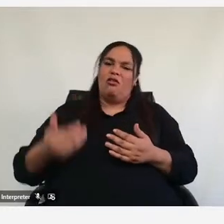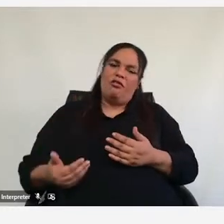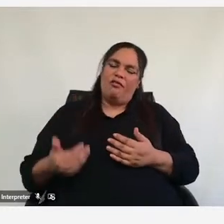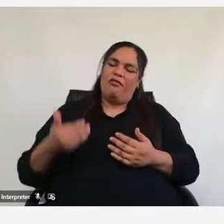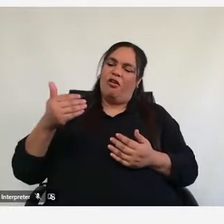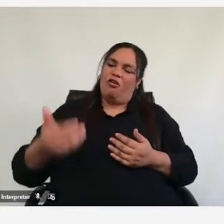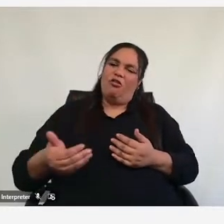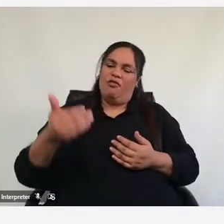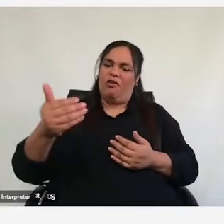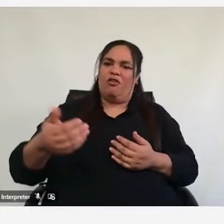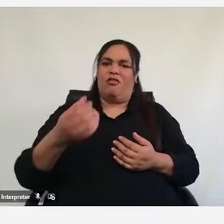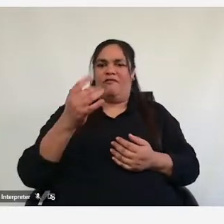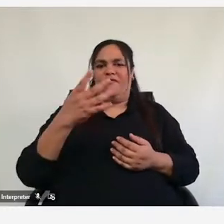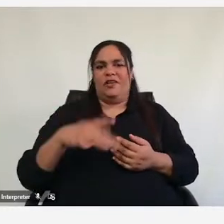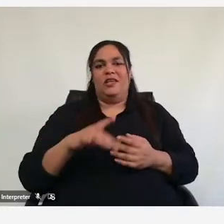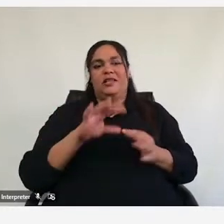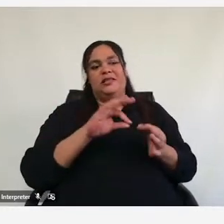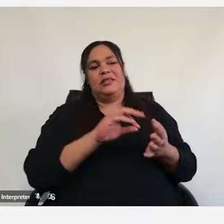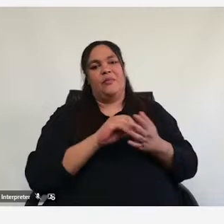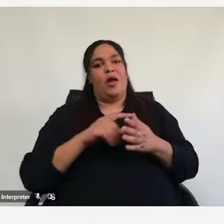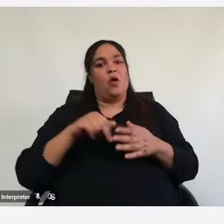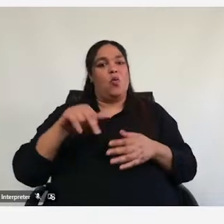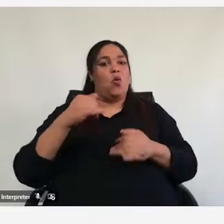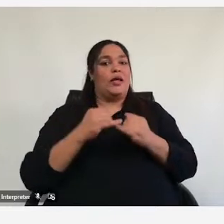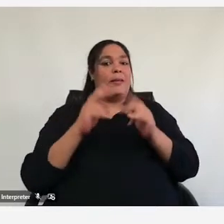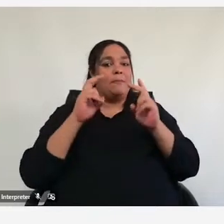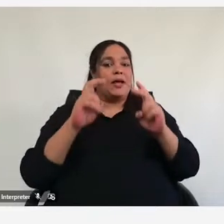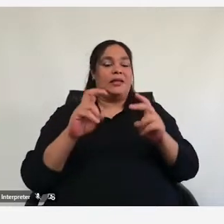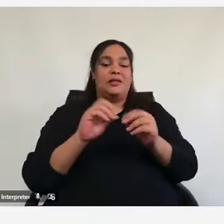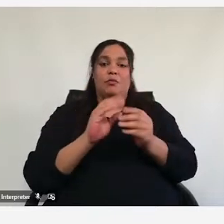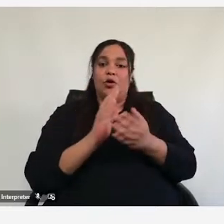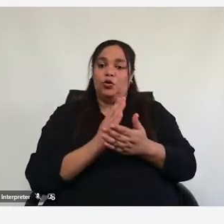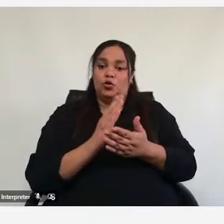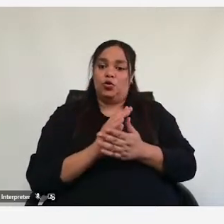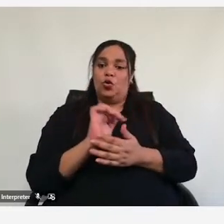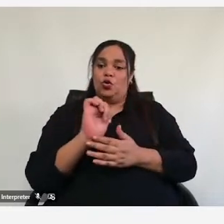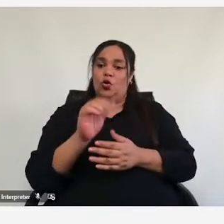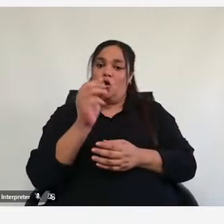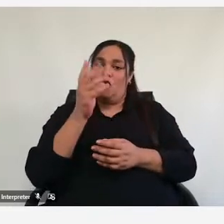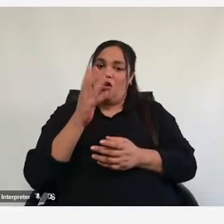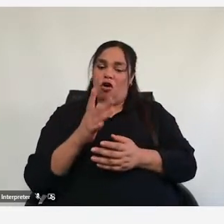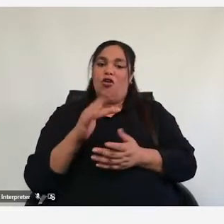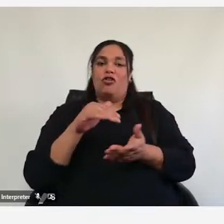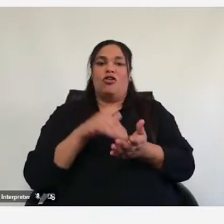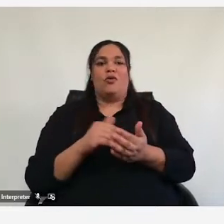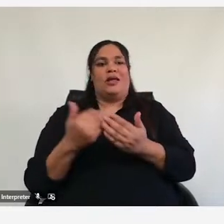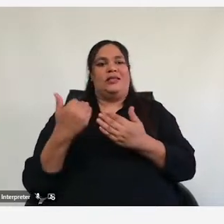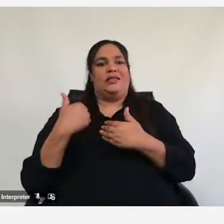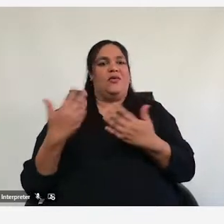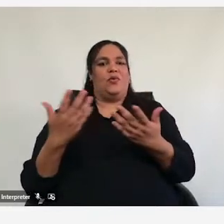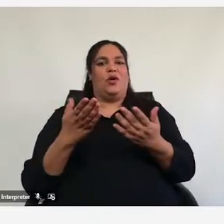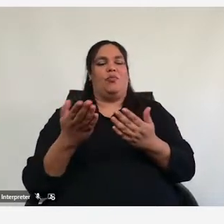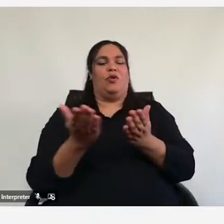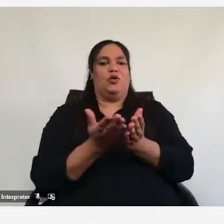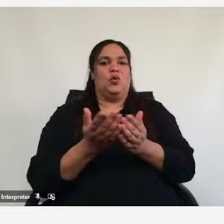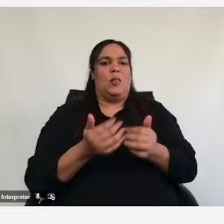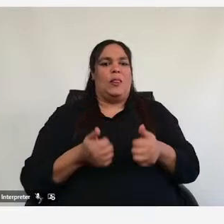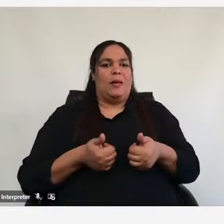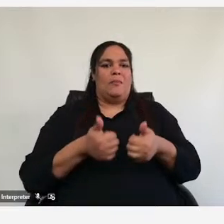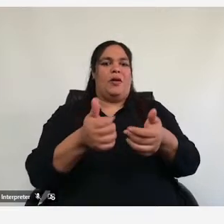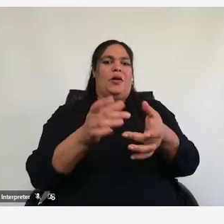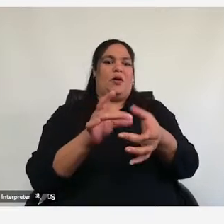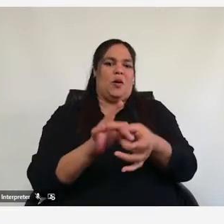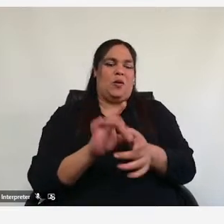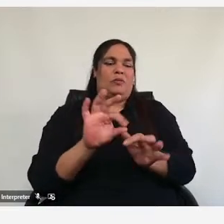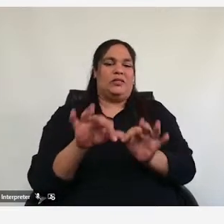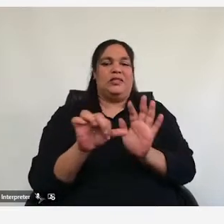again. Bringing back the walking bus, making sure that our learners arrive safe at school and back at home